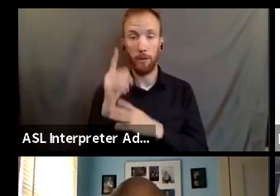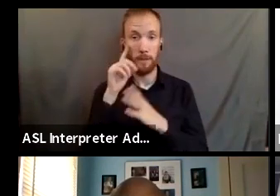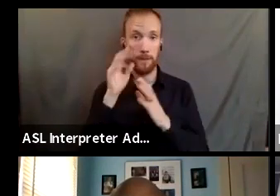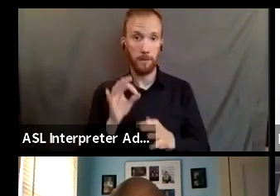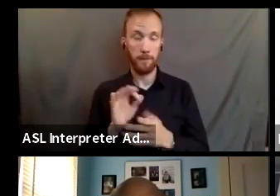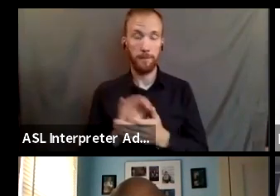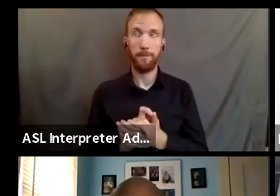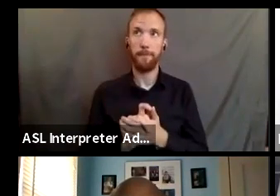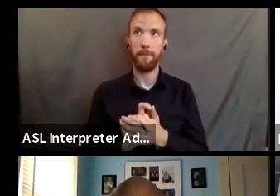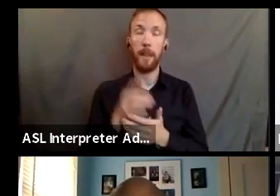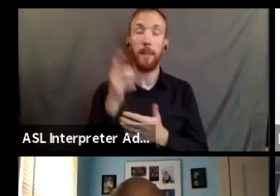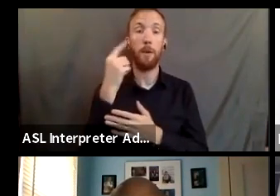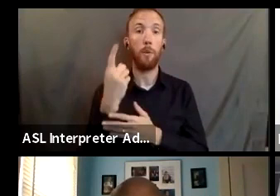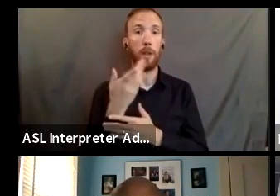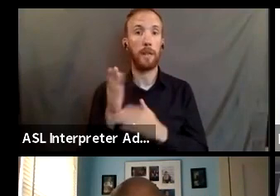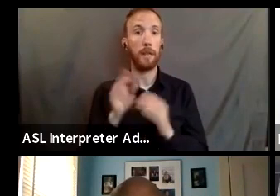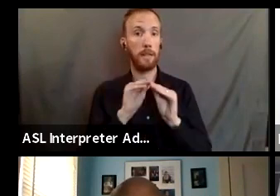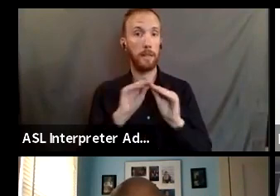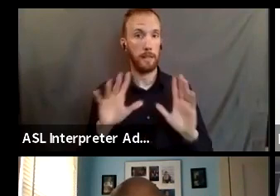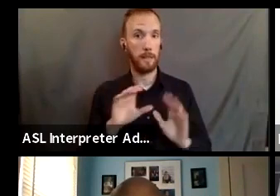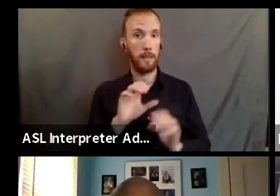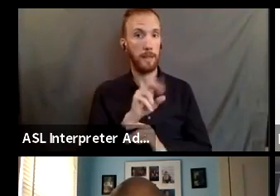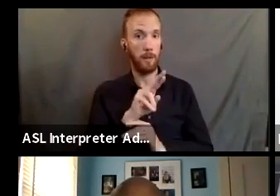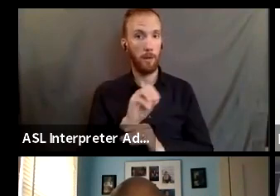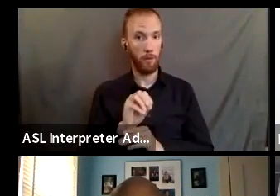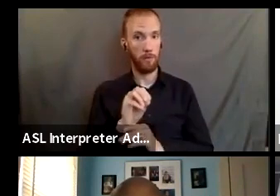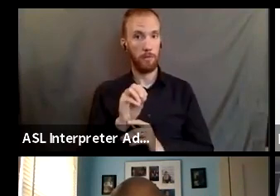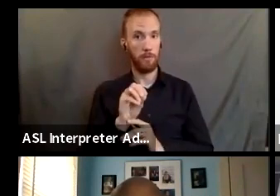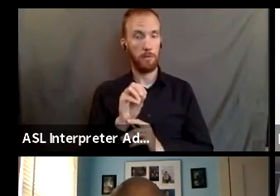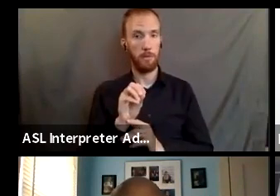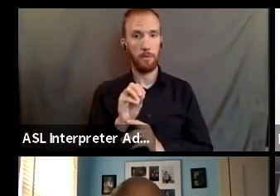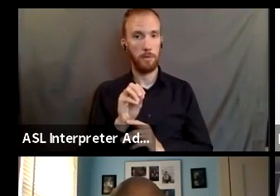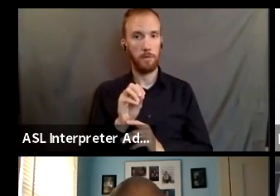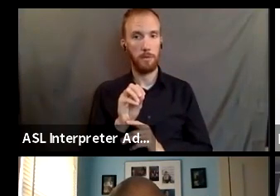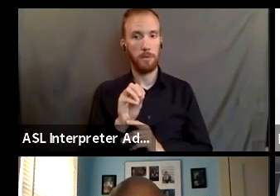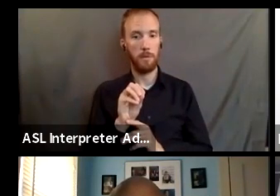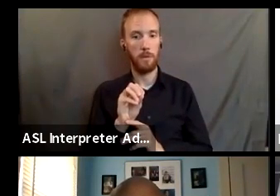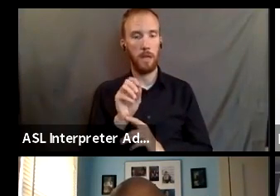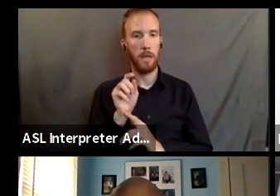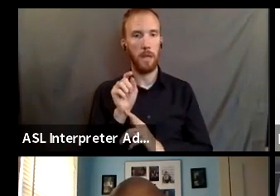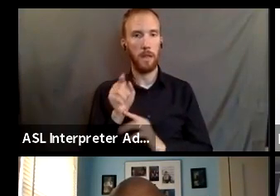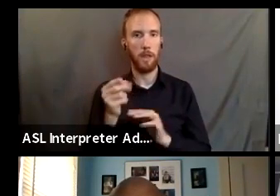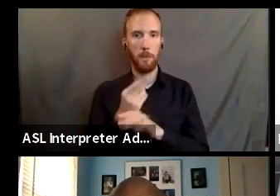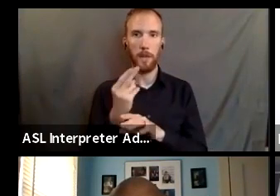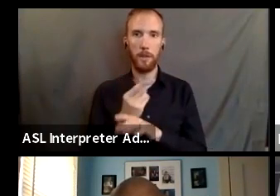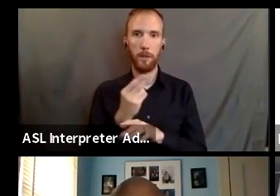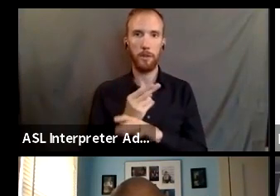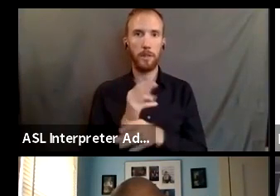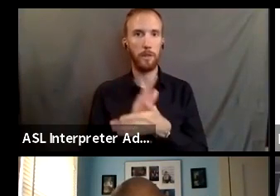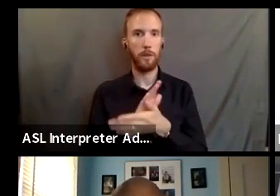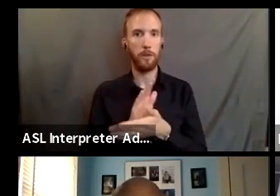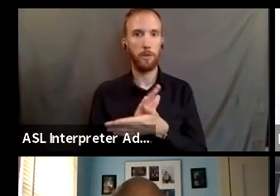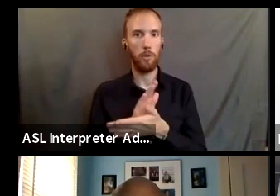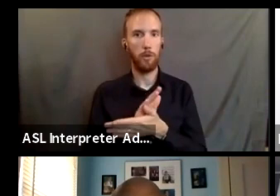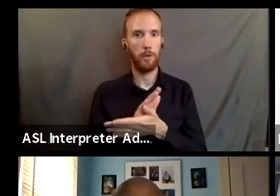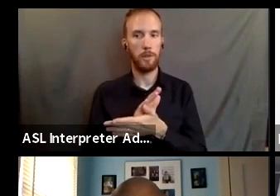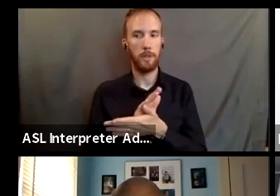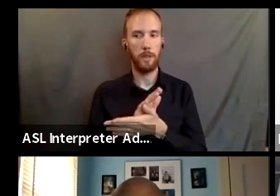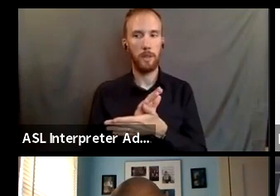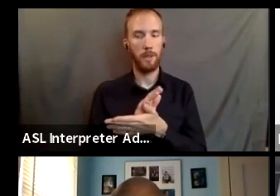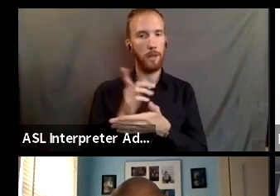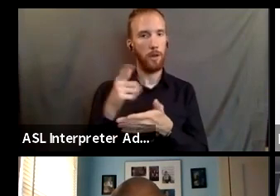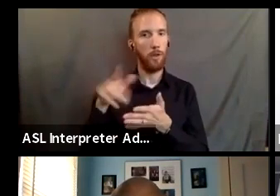clear is that sros are being used in schools that are predominantly black um